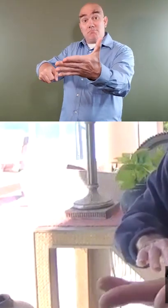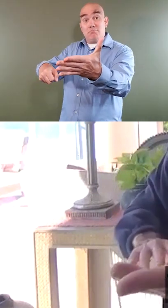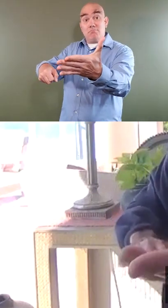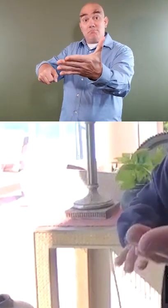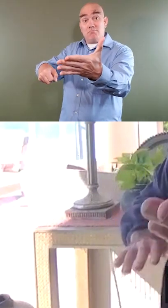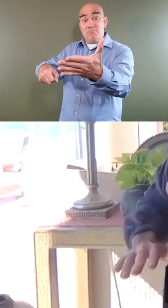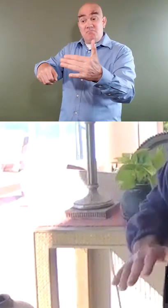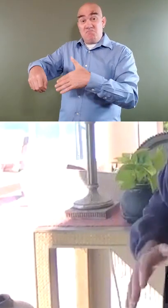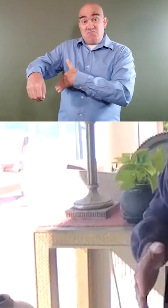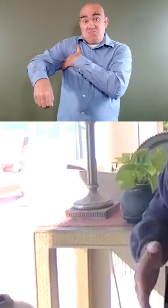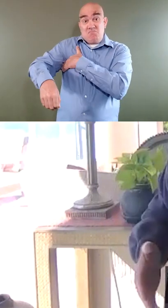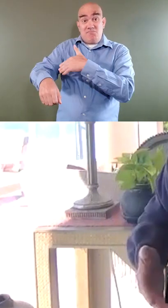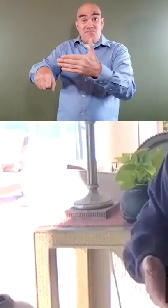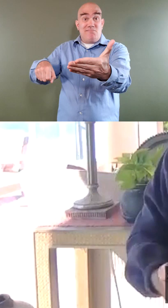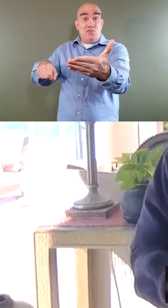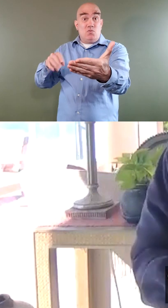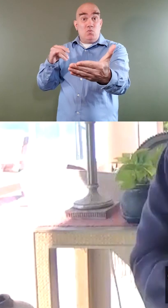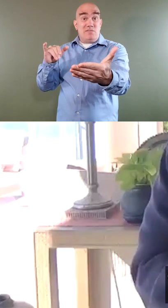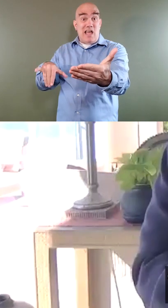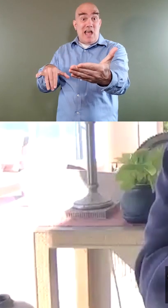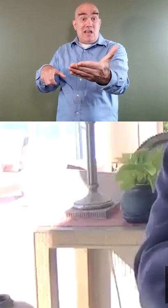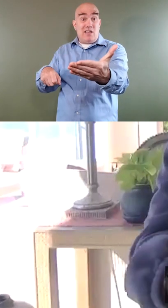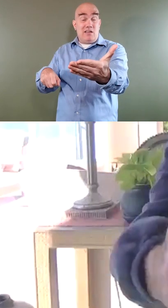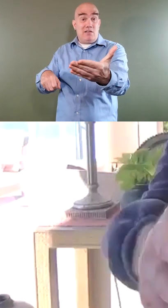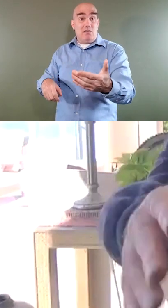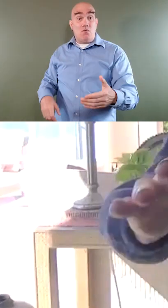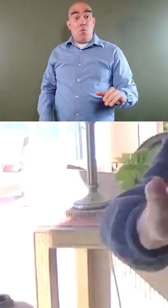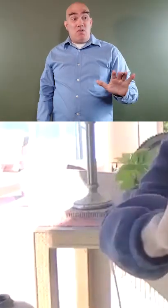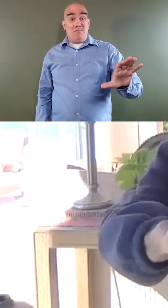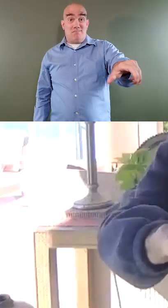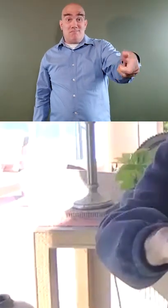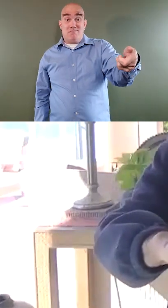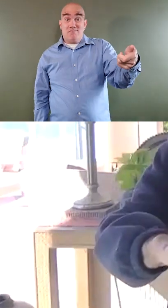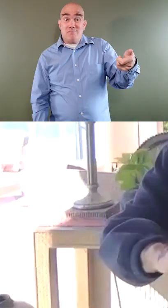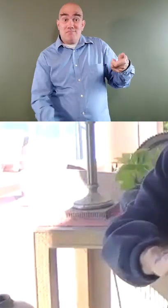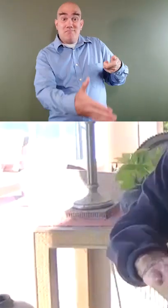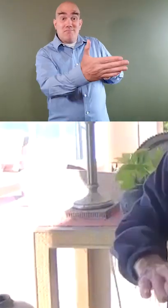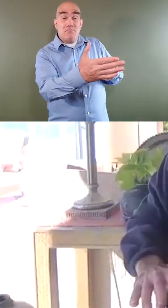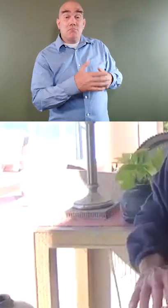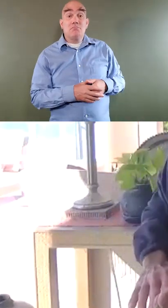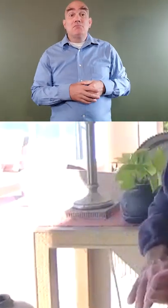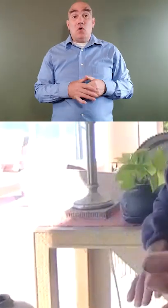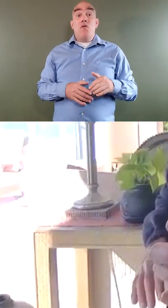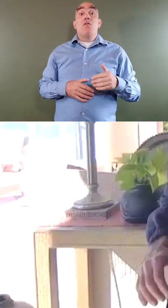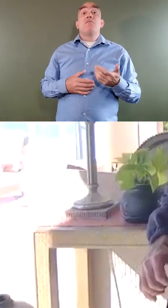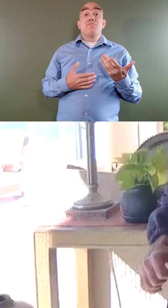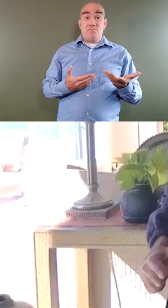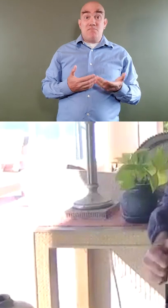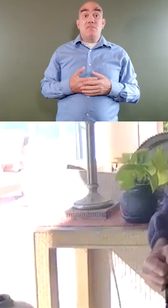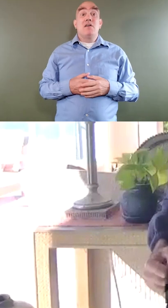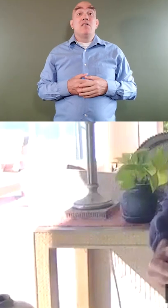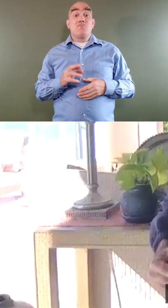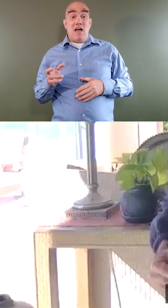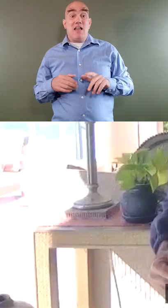coming under an armpit and then doing something else. All right, so we come to the right, to the left.